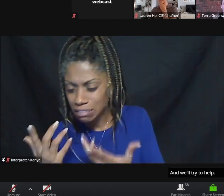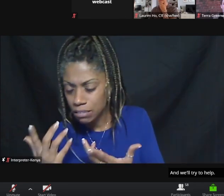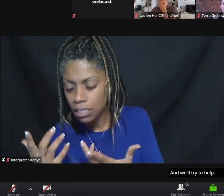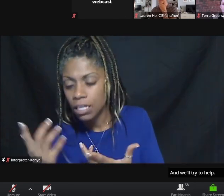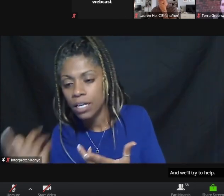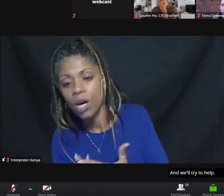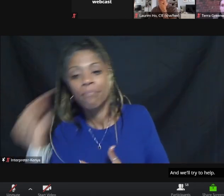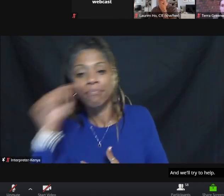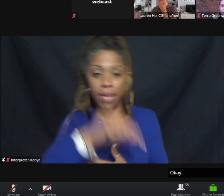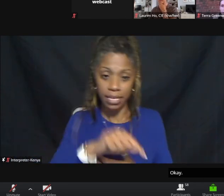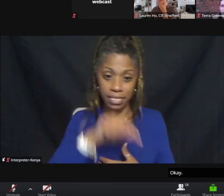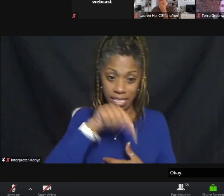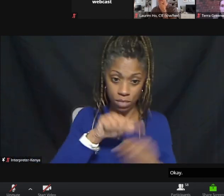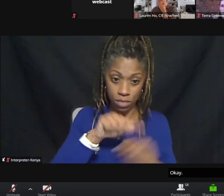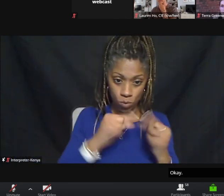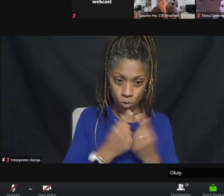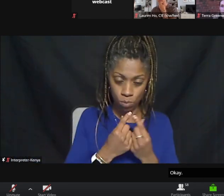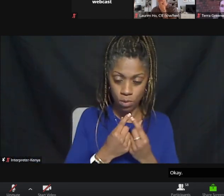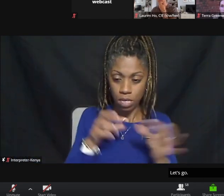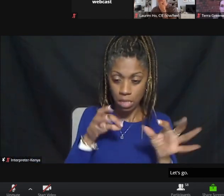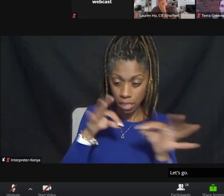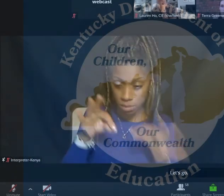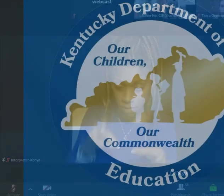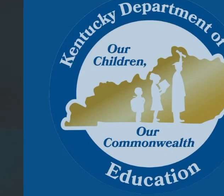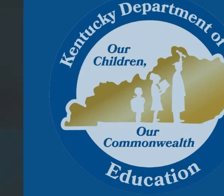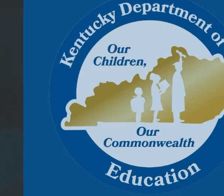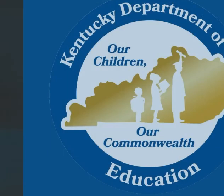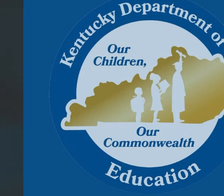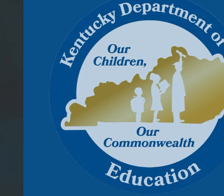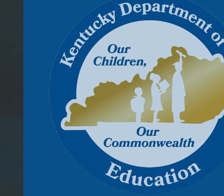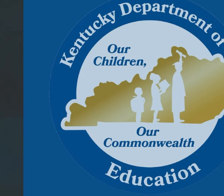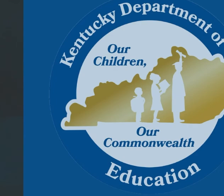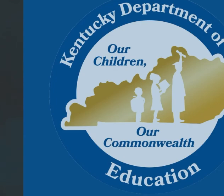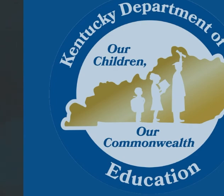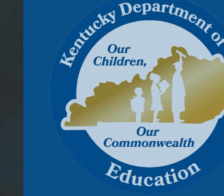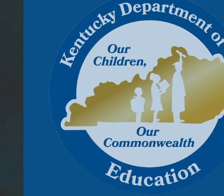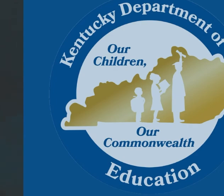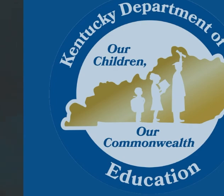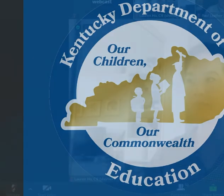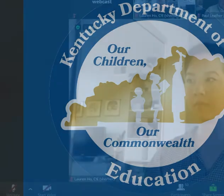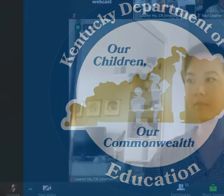help. Okay? Let's go.